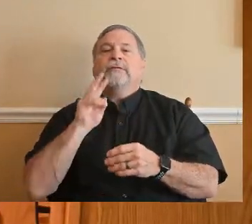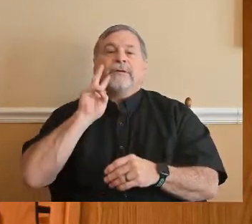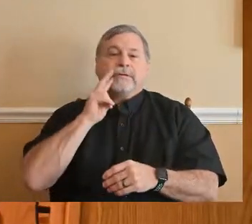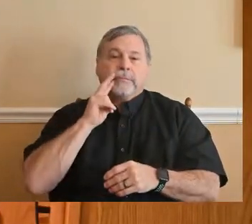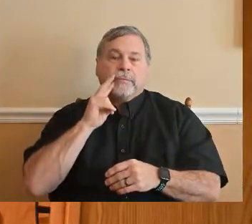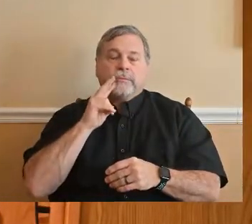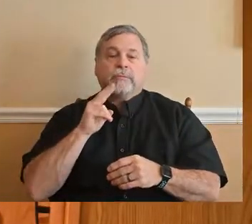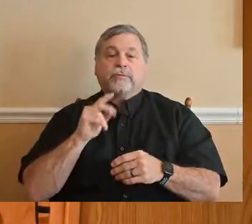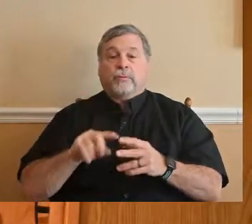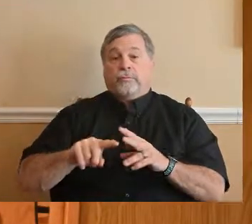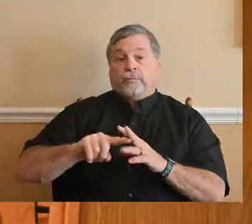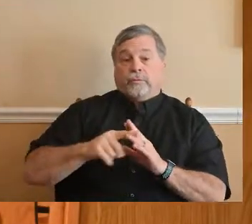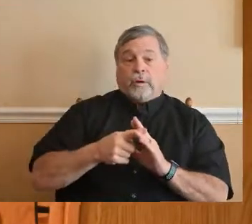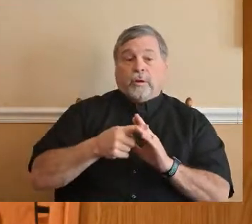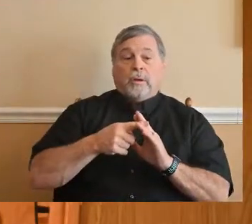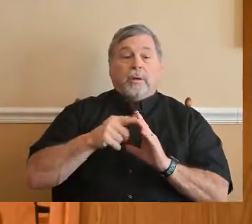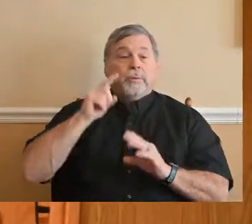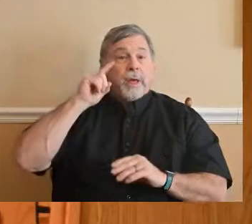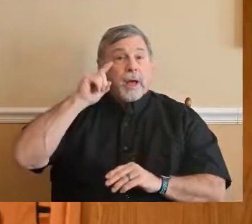Let's start with the onions.